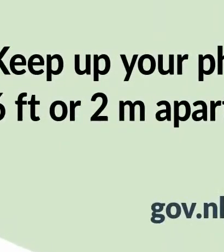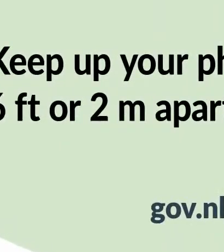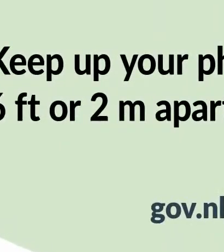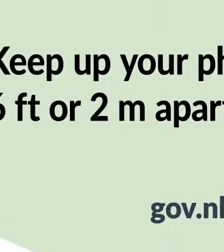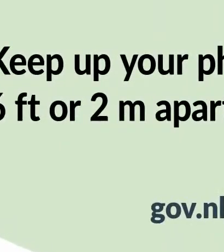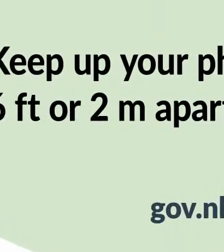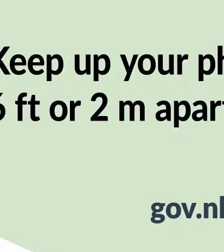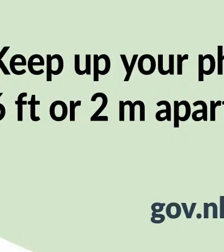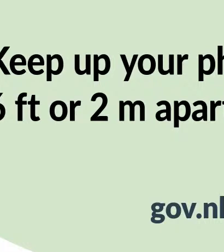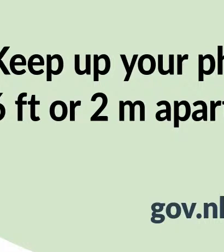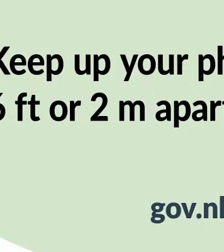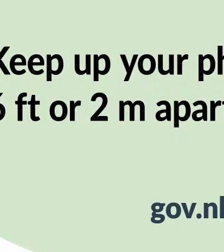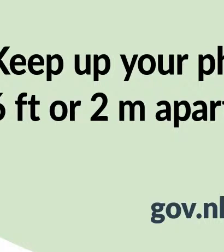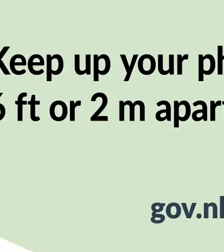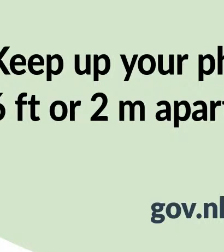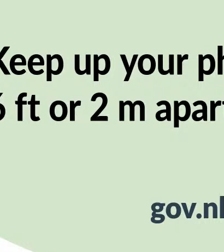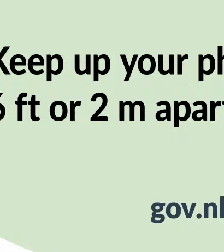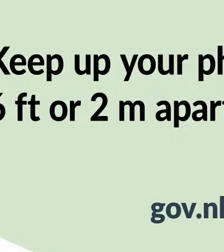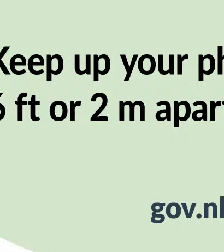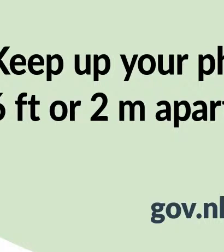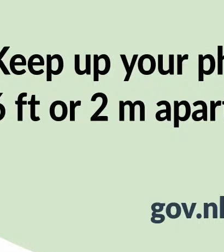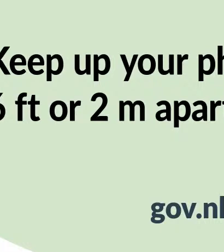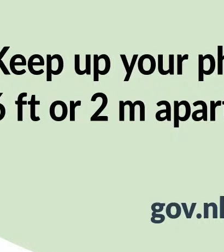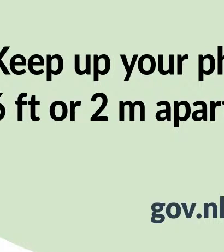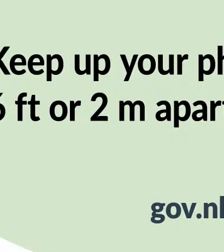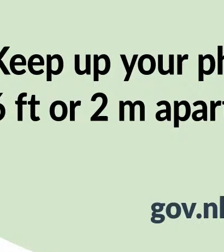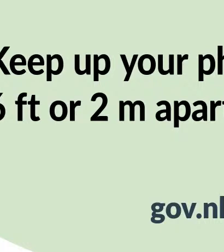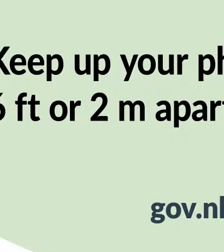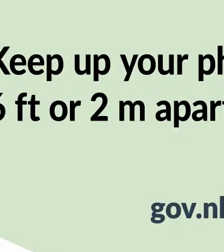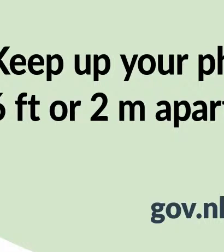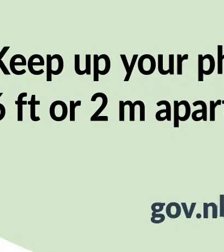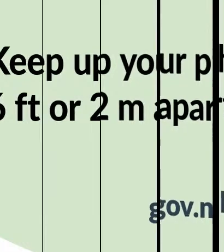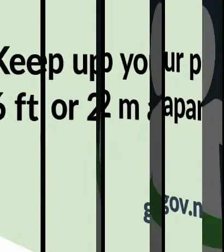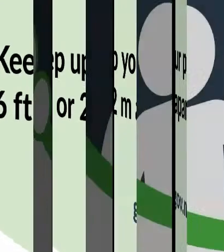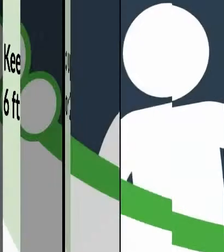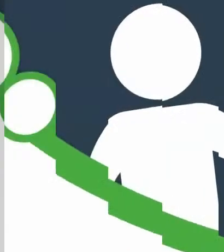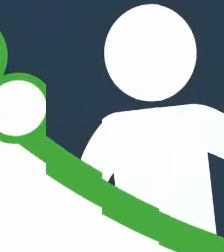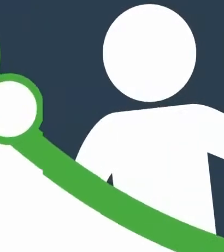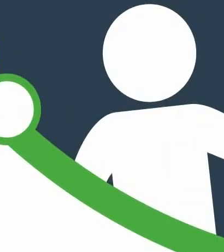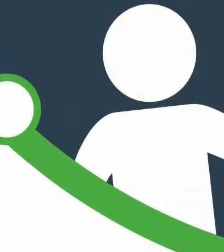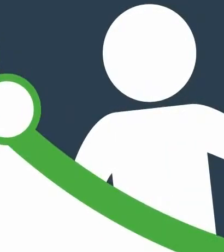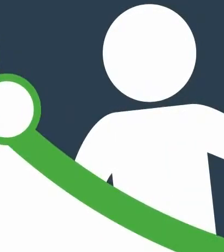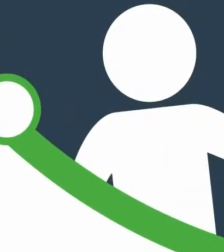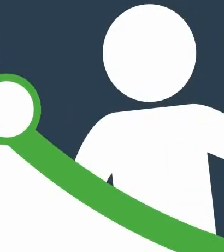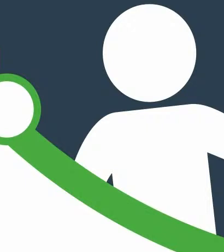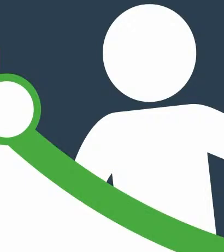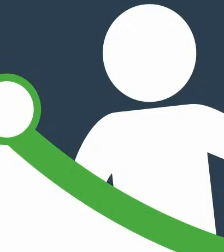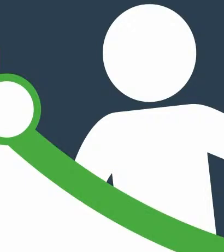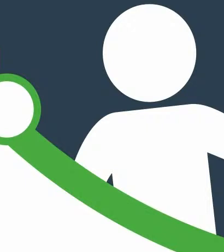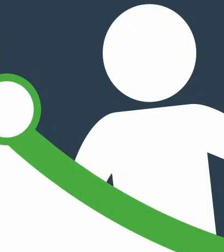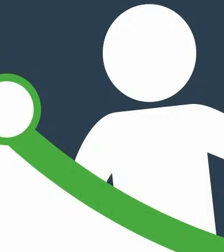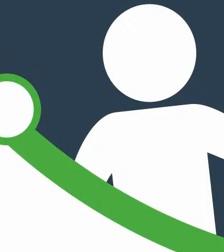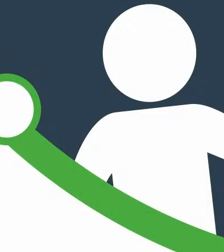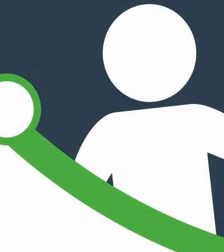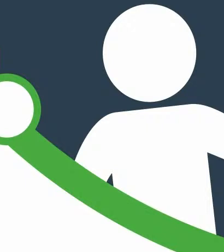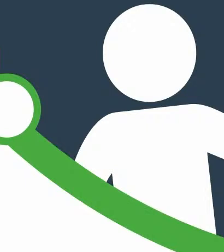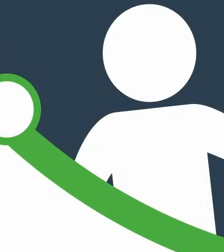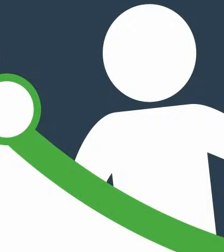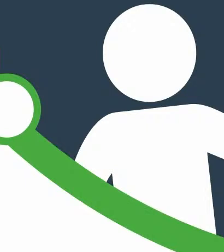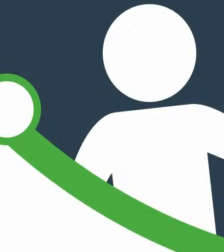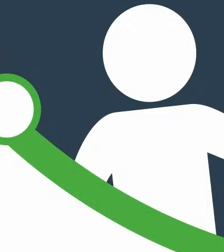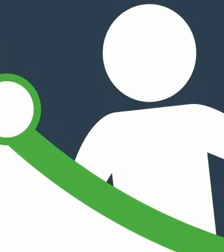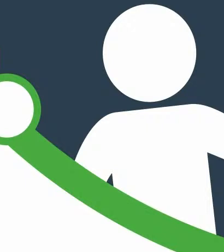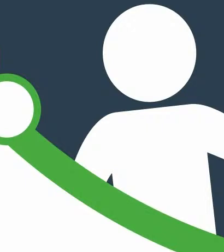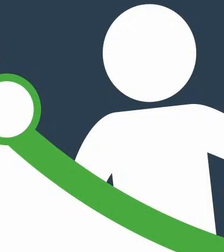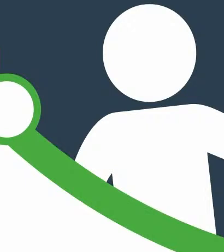moderator for the question and answer session. Joining us via Skype from Gander is the Honourable John Hagee, Minister of Health and Community Services. At the Government